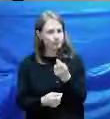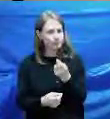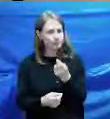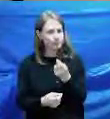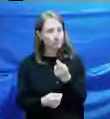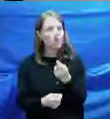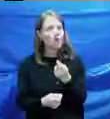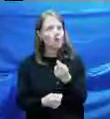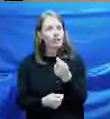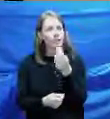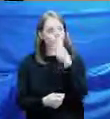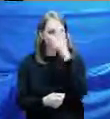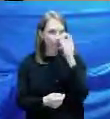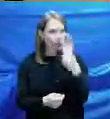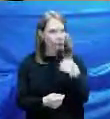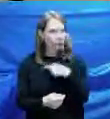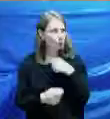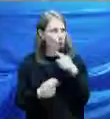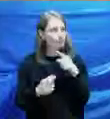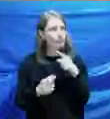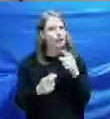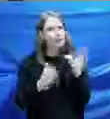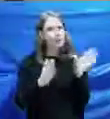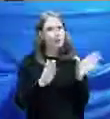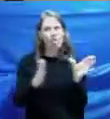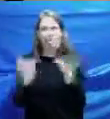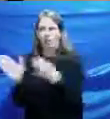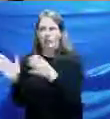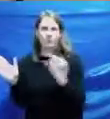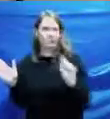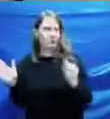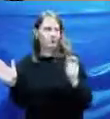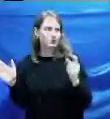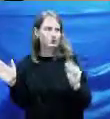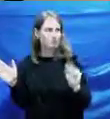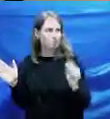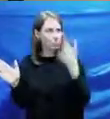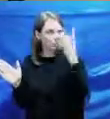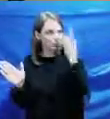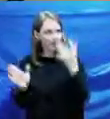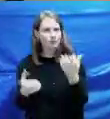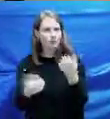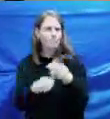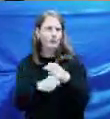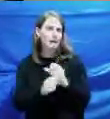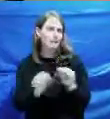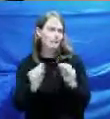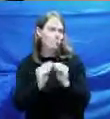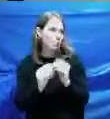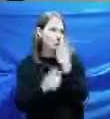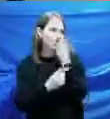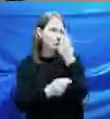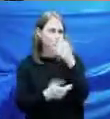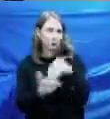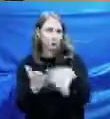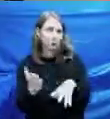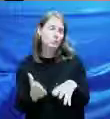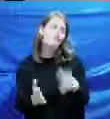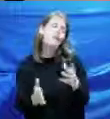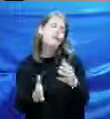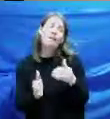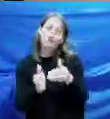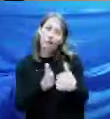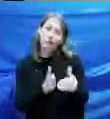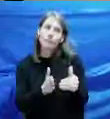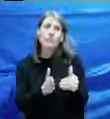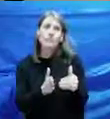interest them. You try to make it more interesting. It's interesting to talk about myself, what I feel, how I connect it to it, how it resembles my life. Often people describe it as the golden hook that gets kids